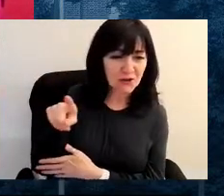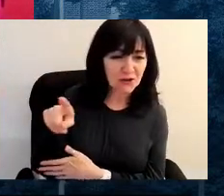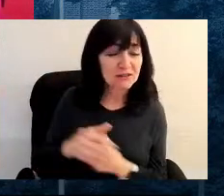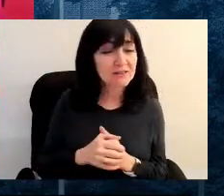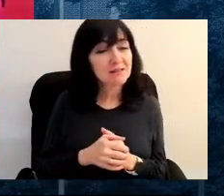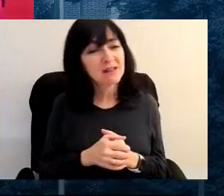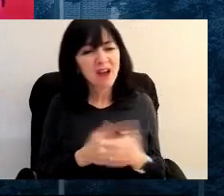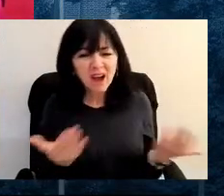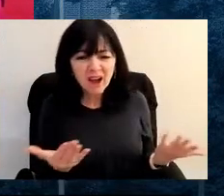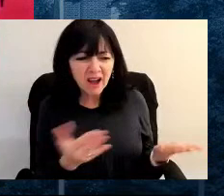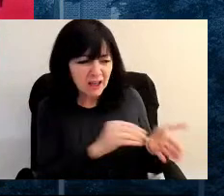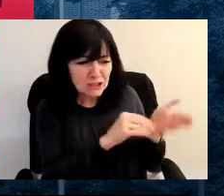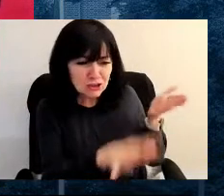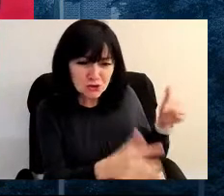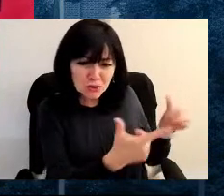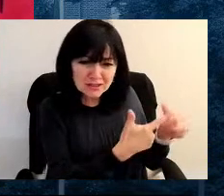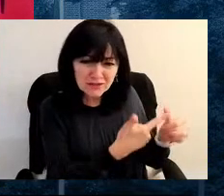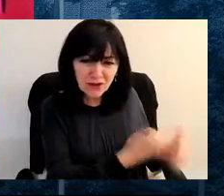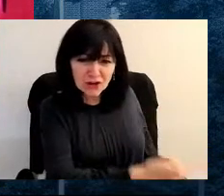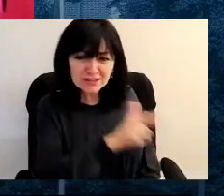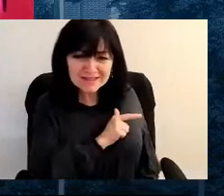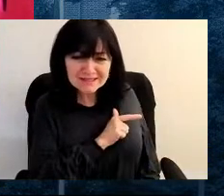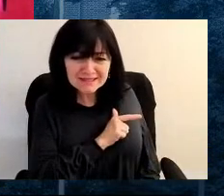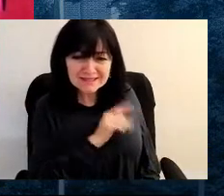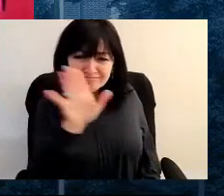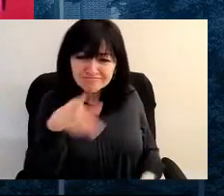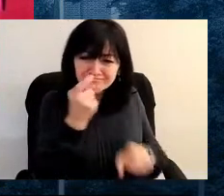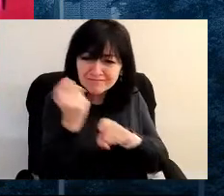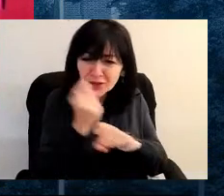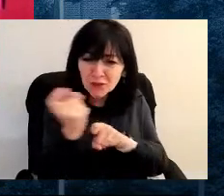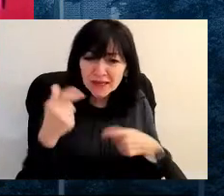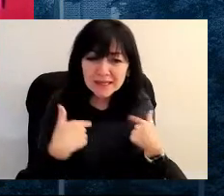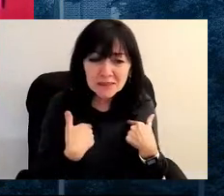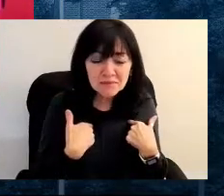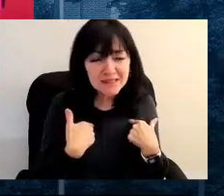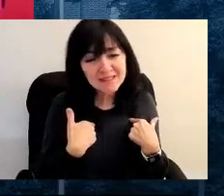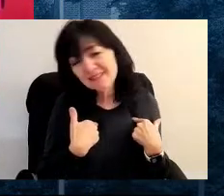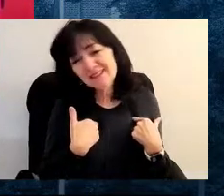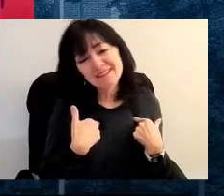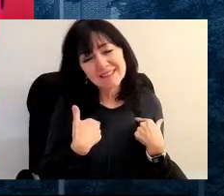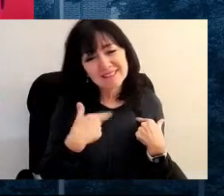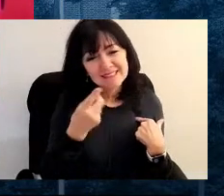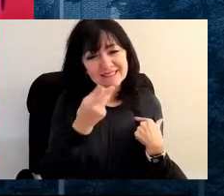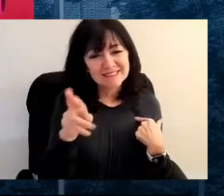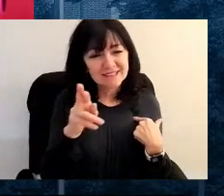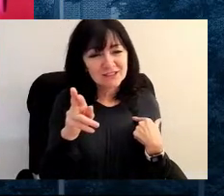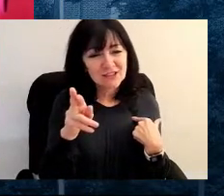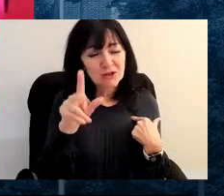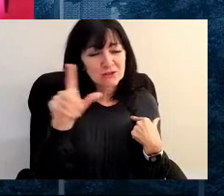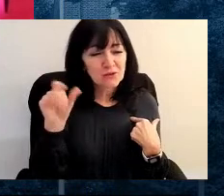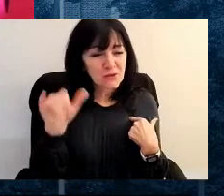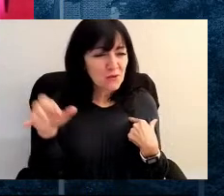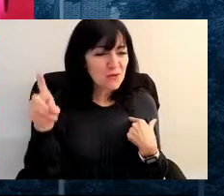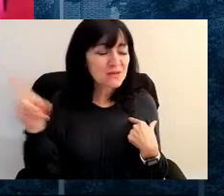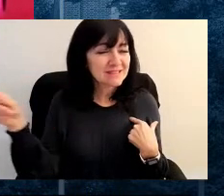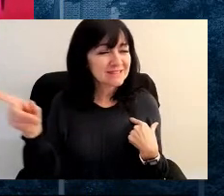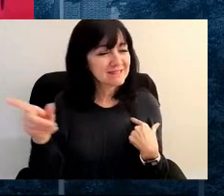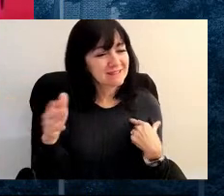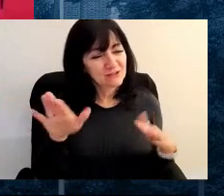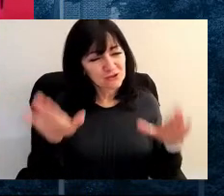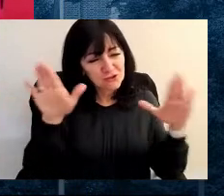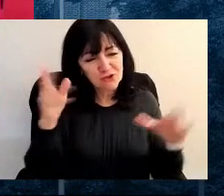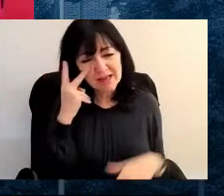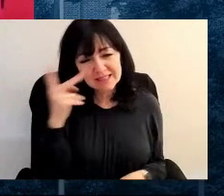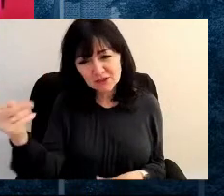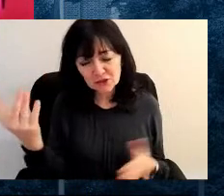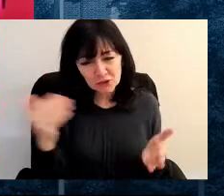Following students like that? Are you kidding me? Dr. Alois, it's great to see you again, obviously continuing